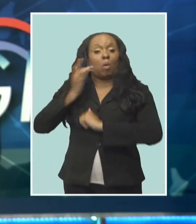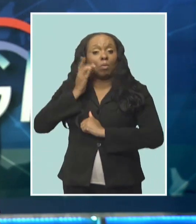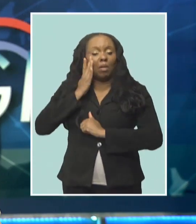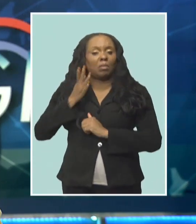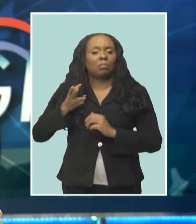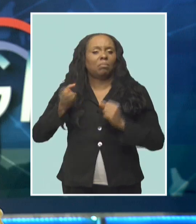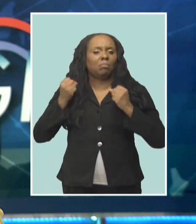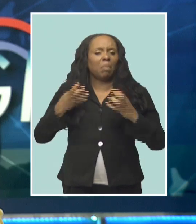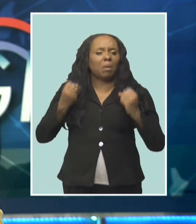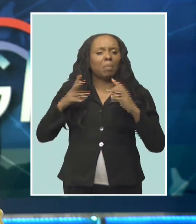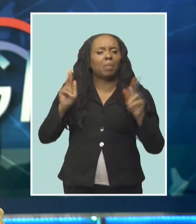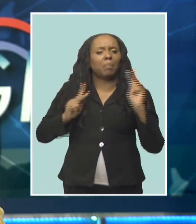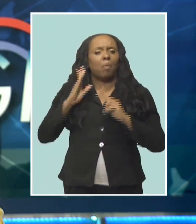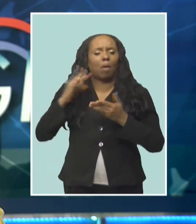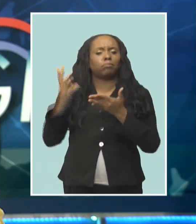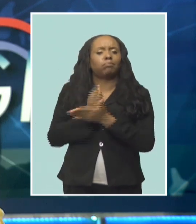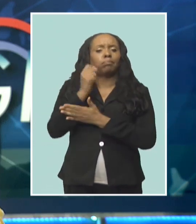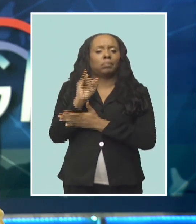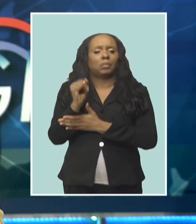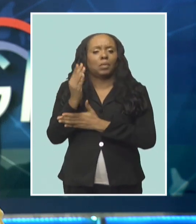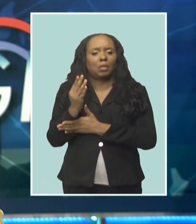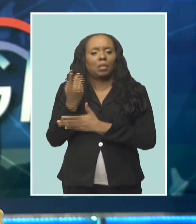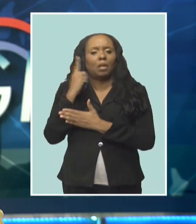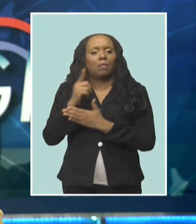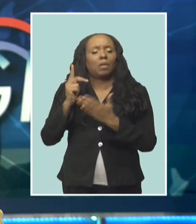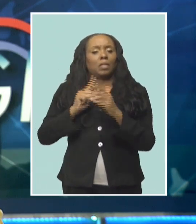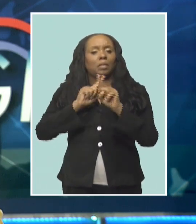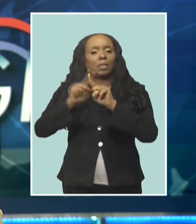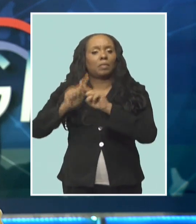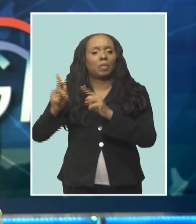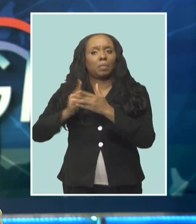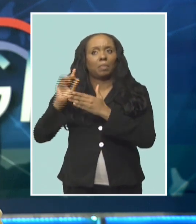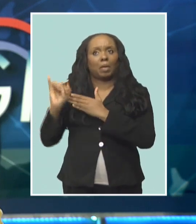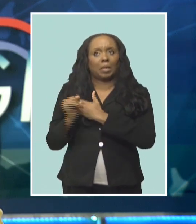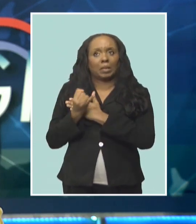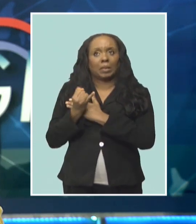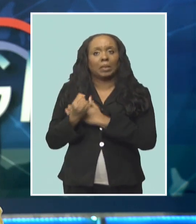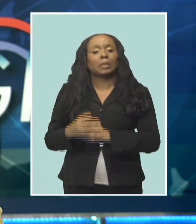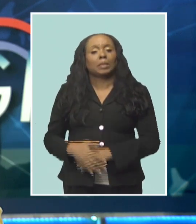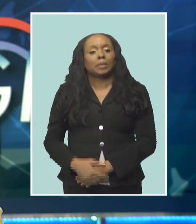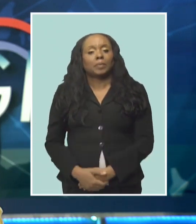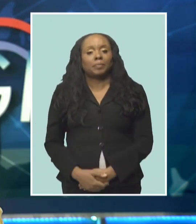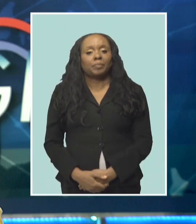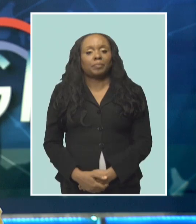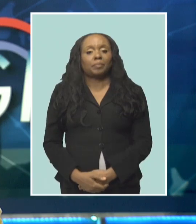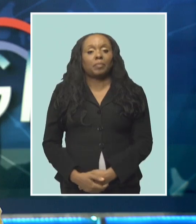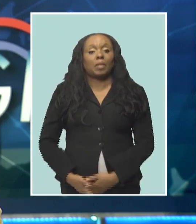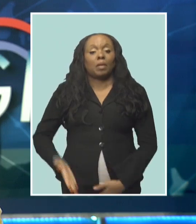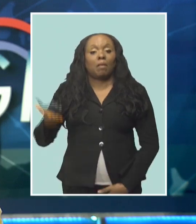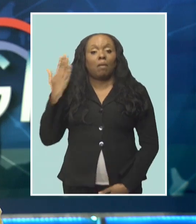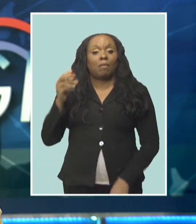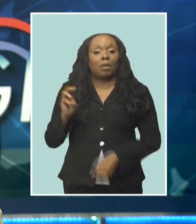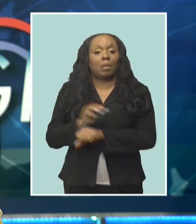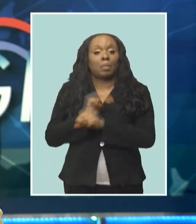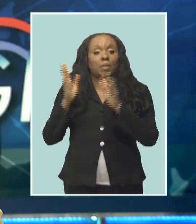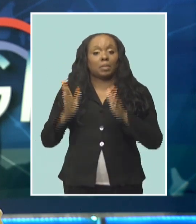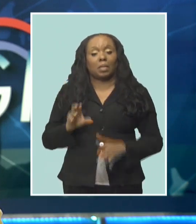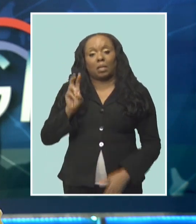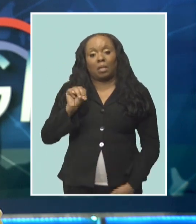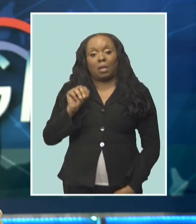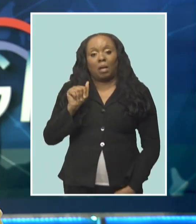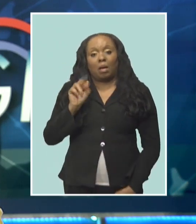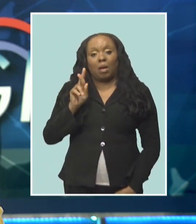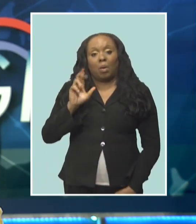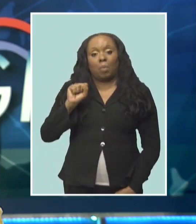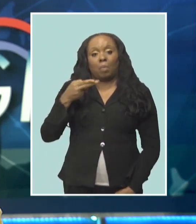of jobs are expected with the proposed hotel projects. The former Minister of Innovation and Technology,